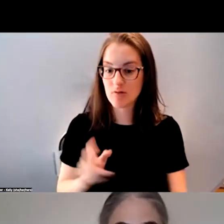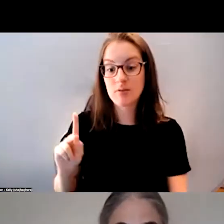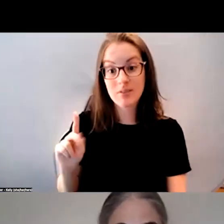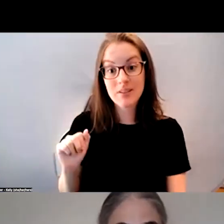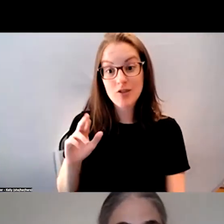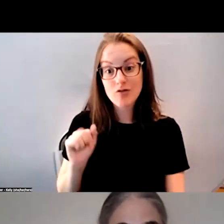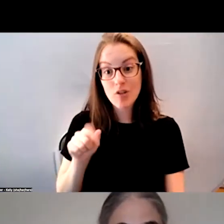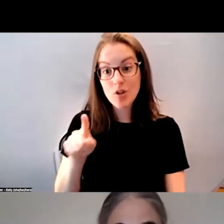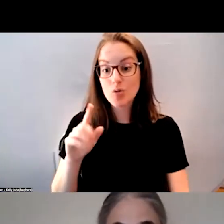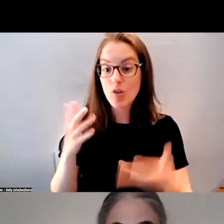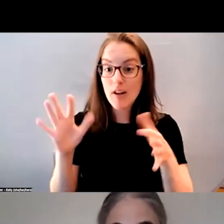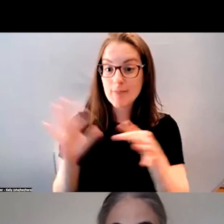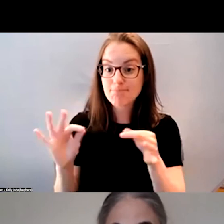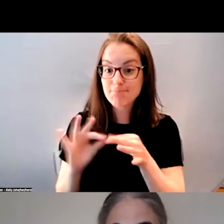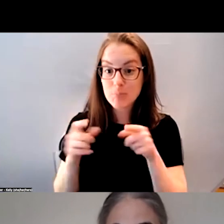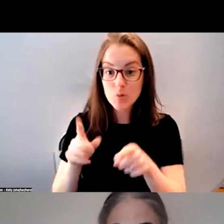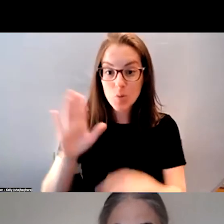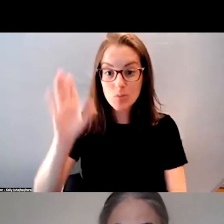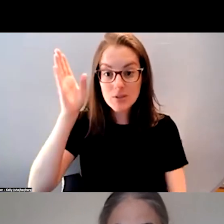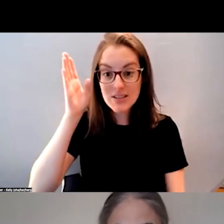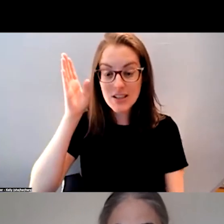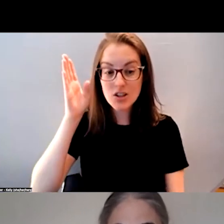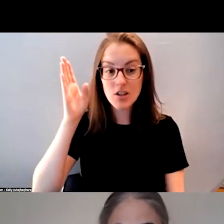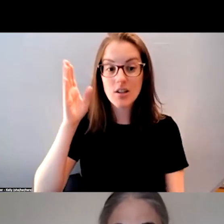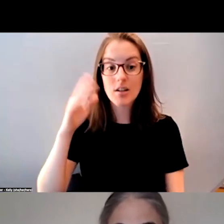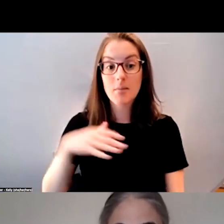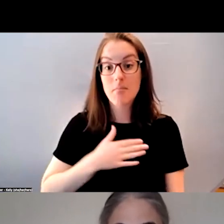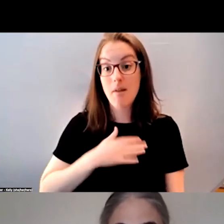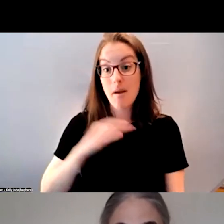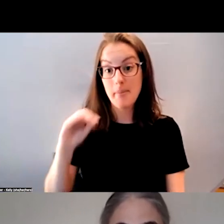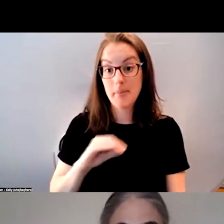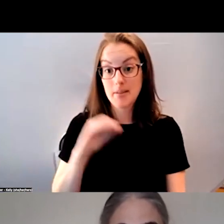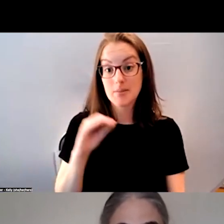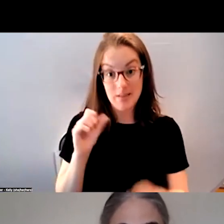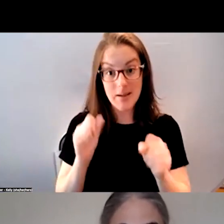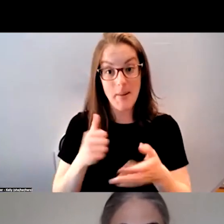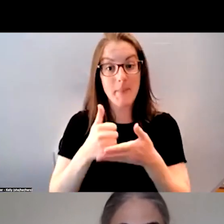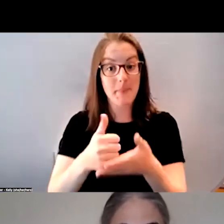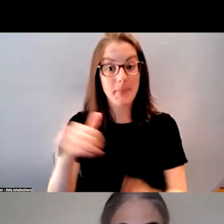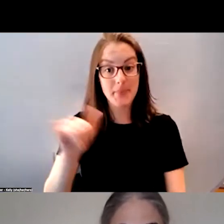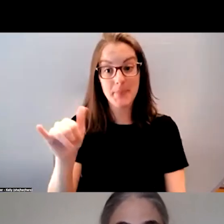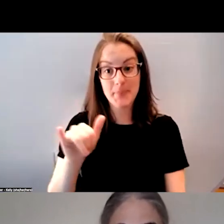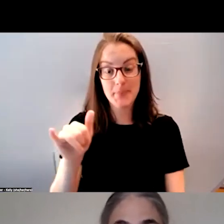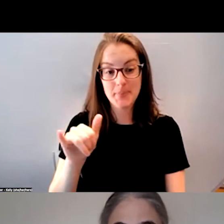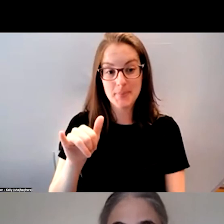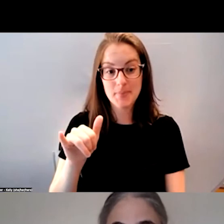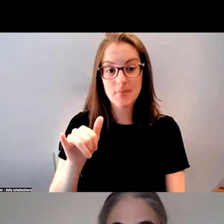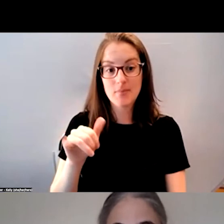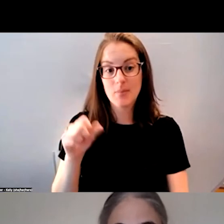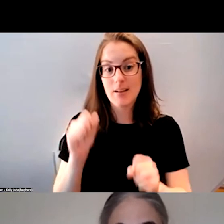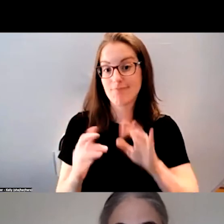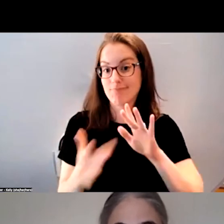little bit about it as well during your presentation. I will say that my ombudsman can help with this as well. So, you can reach out